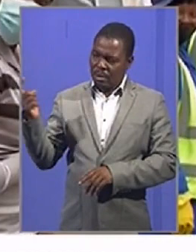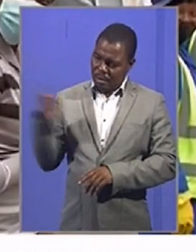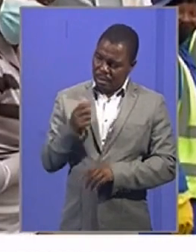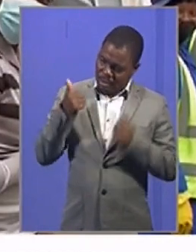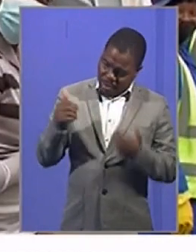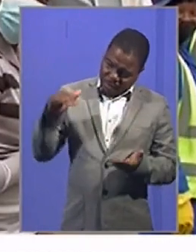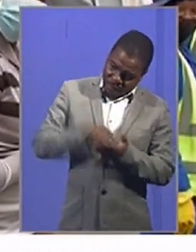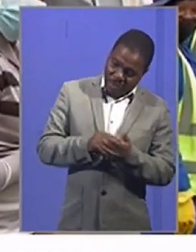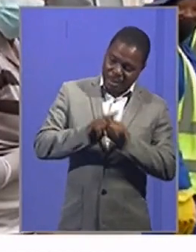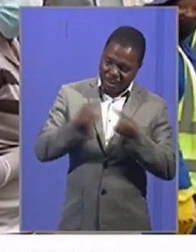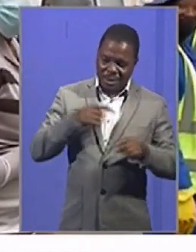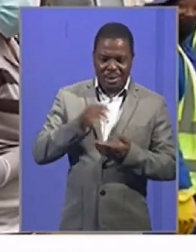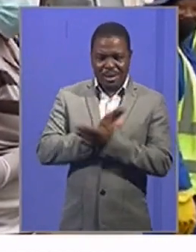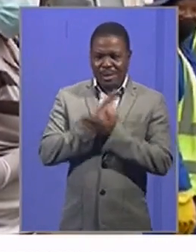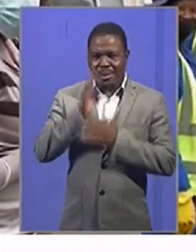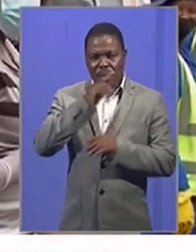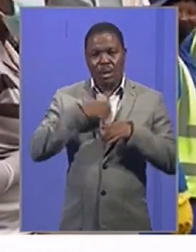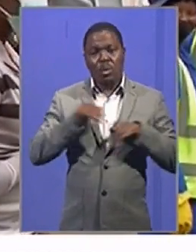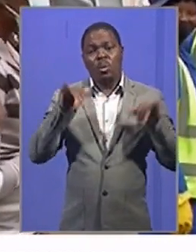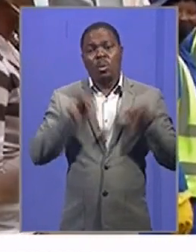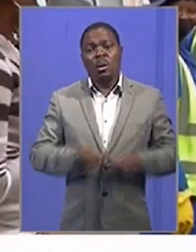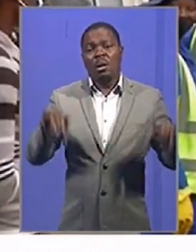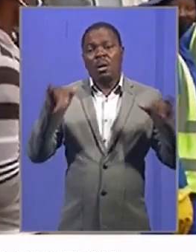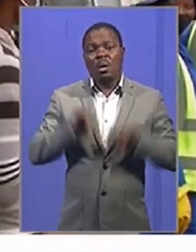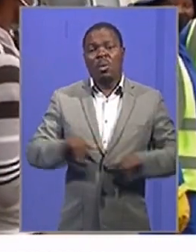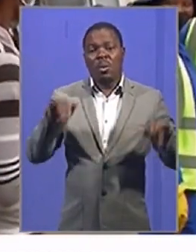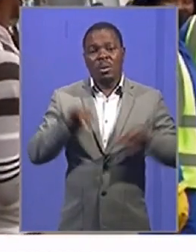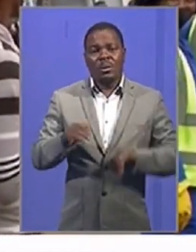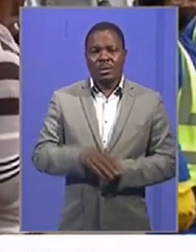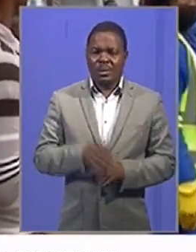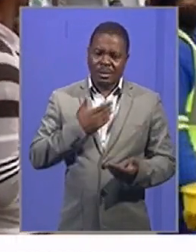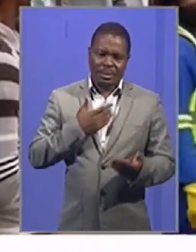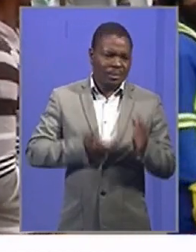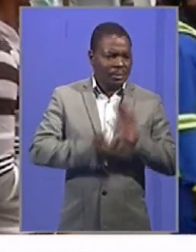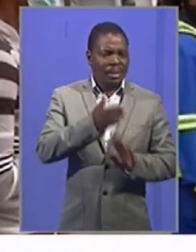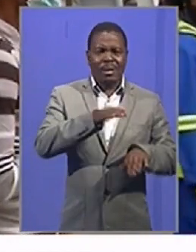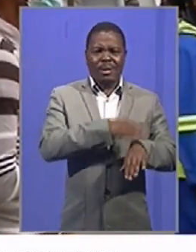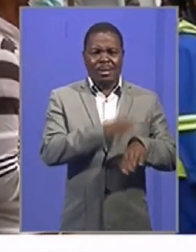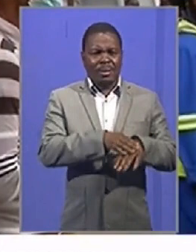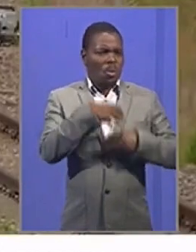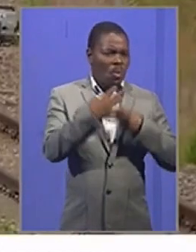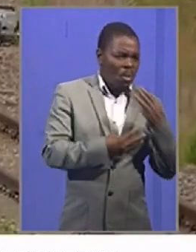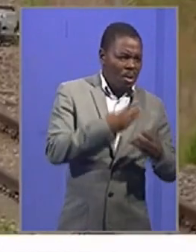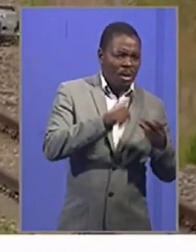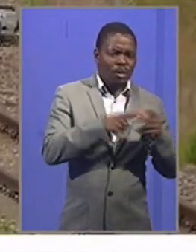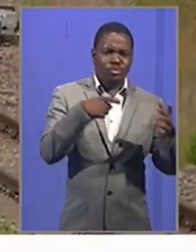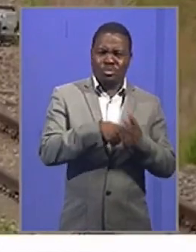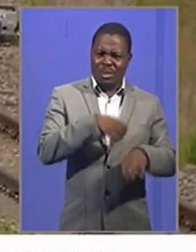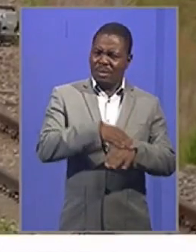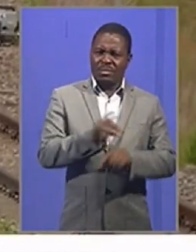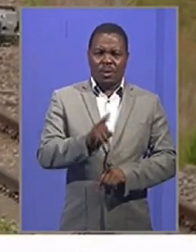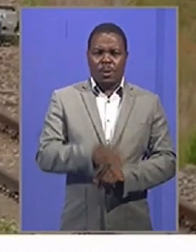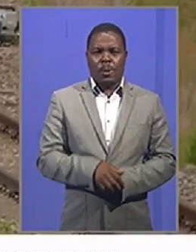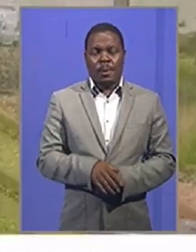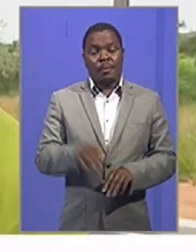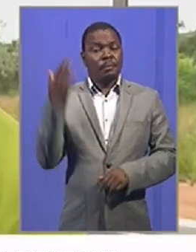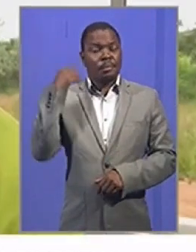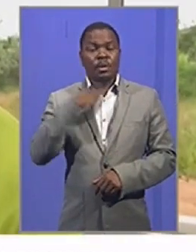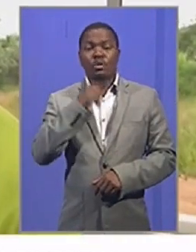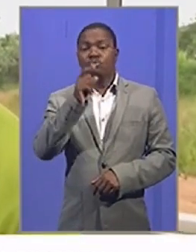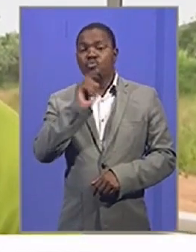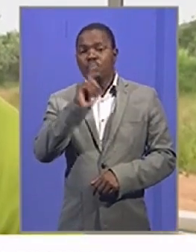ra ikutlwa monate because re emetse gore e tlo nna metsa re ska latelwa ha re ya dishopong le meberekong fela bea. I was using public transport, but